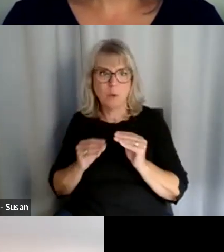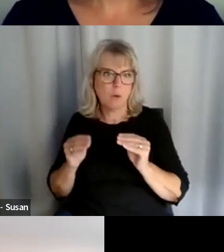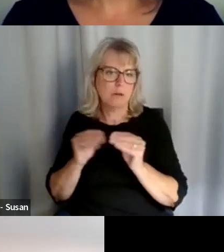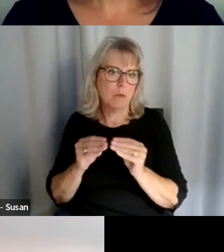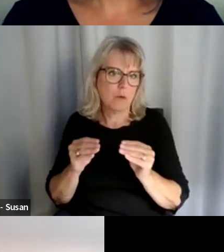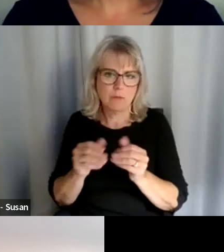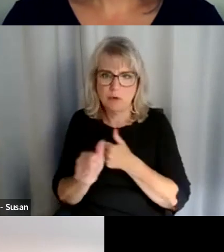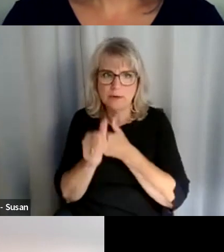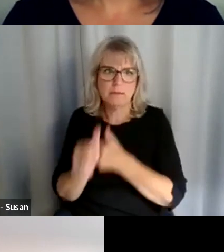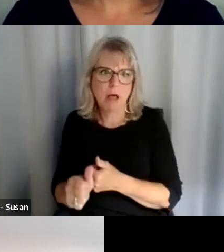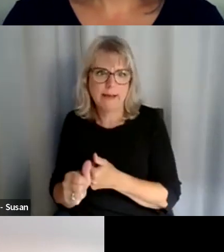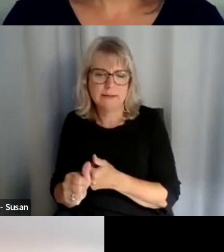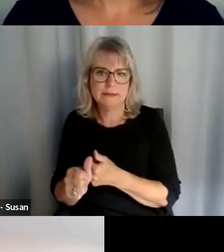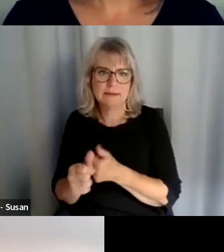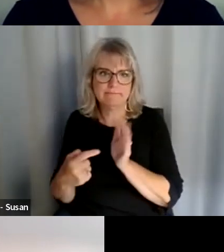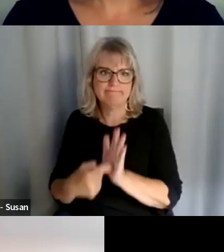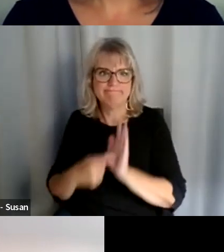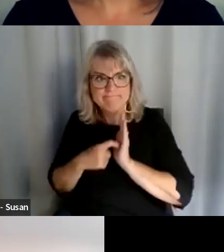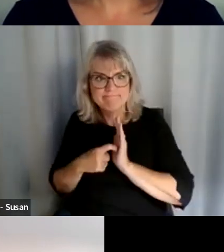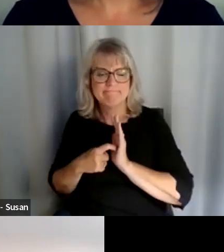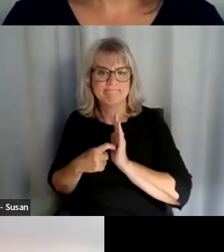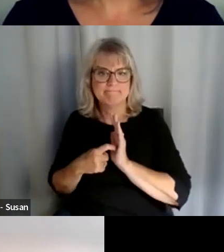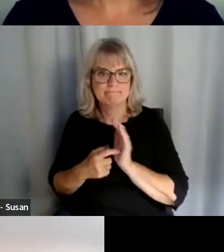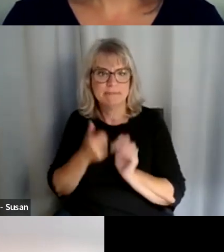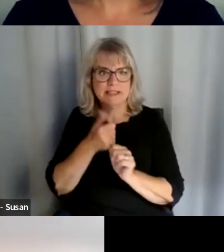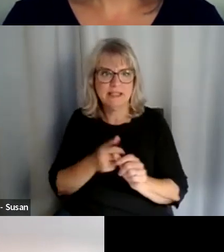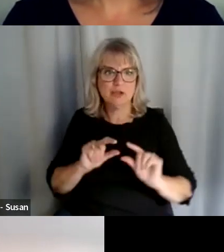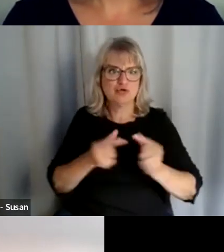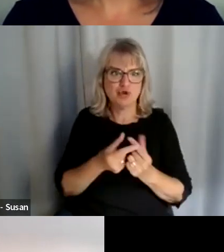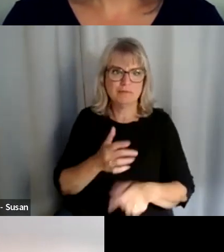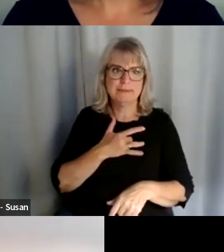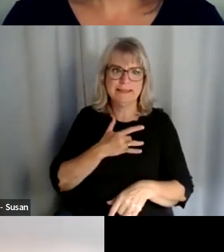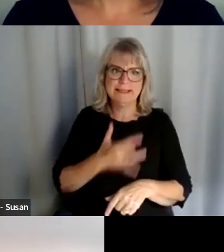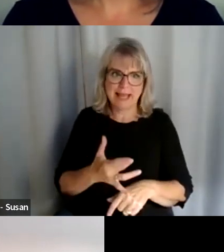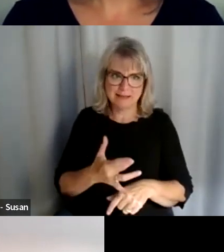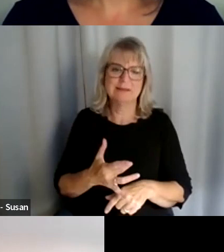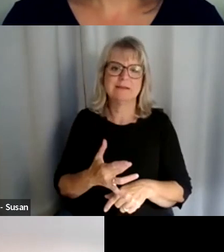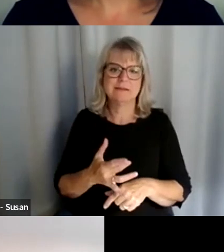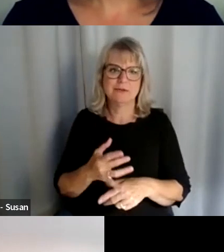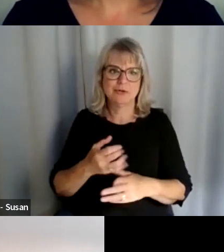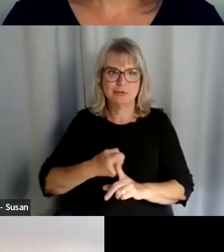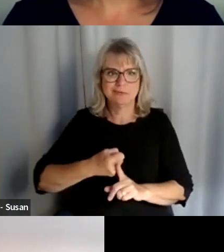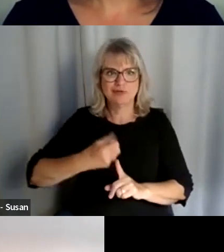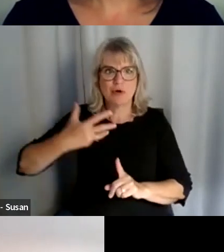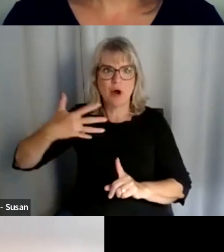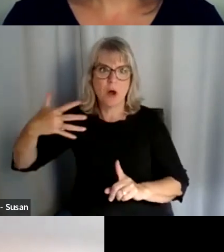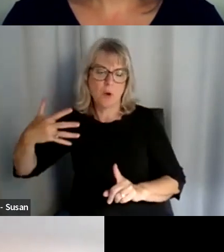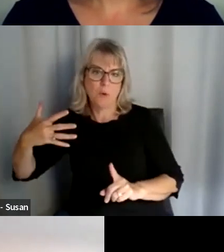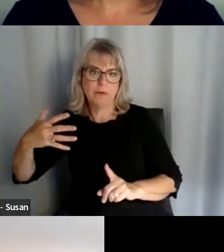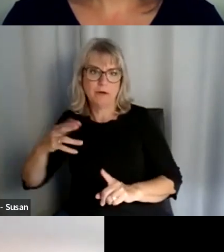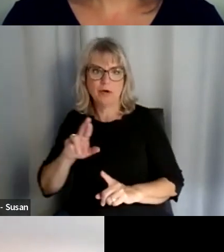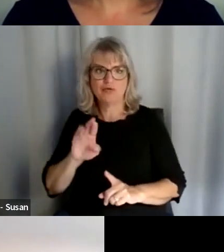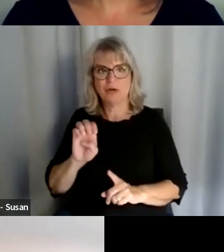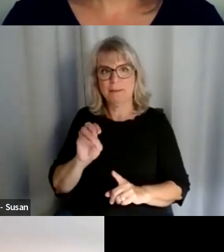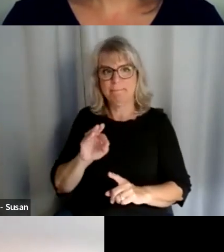criteria on it, as any group has the natural propensity to grow their remit